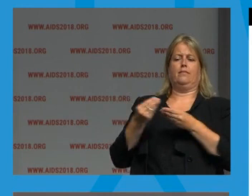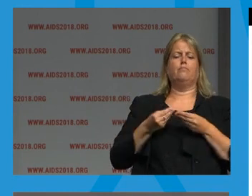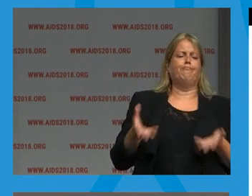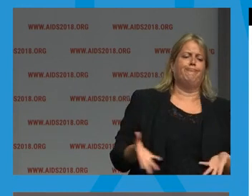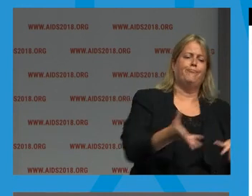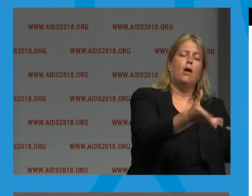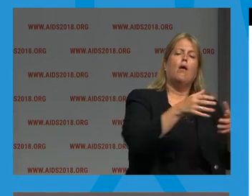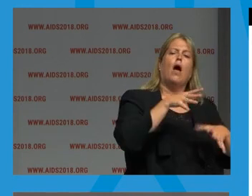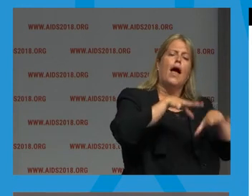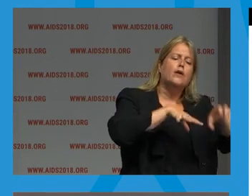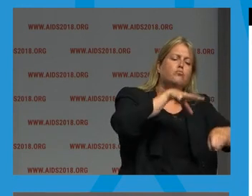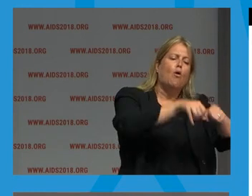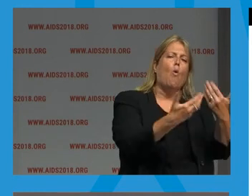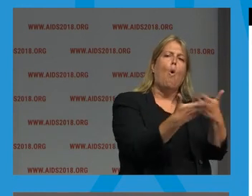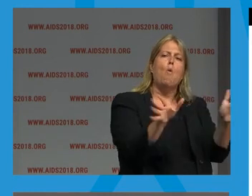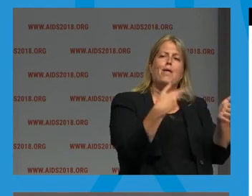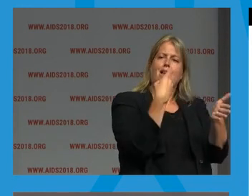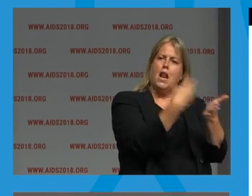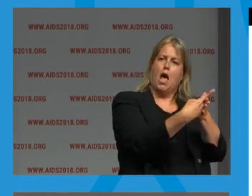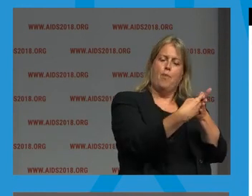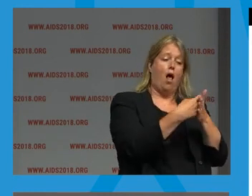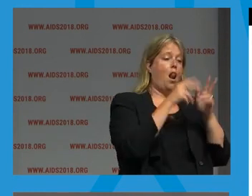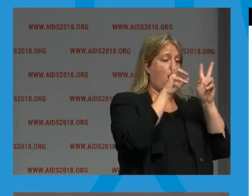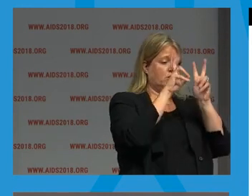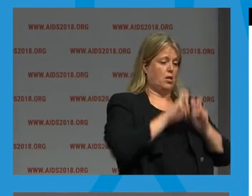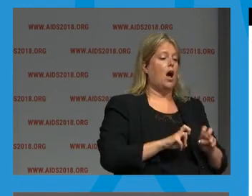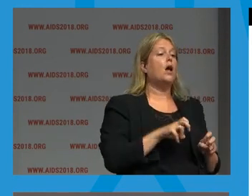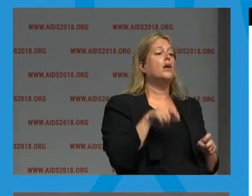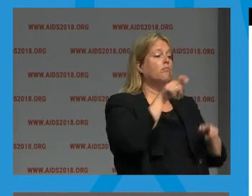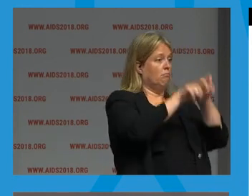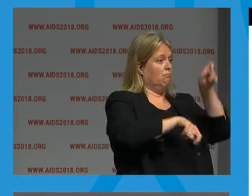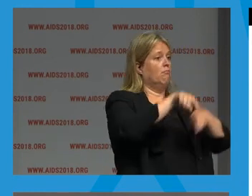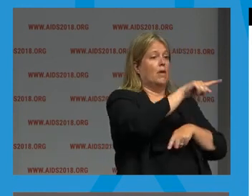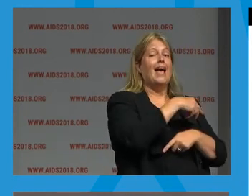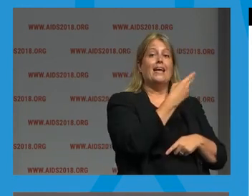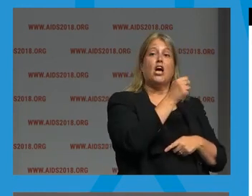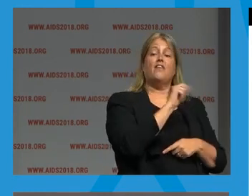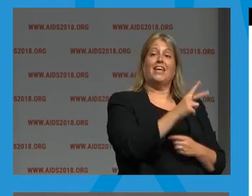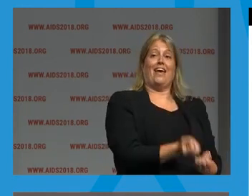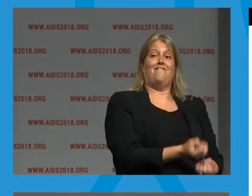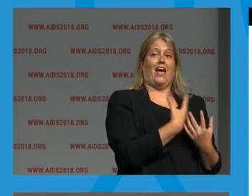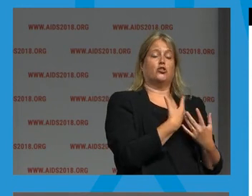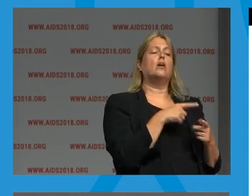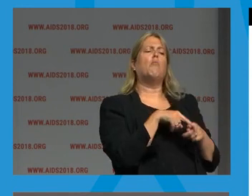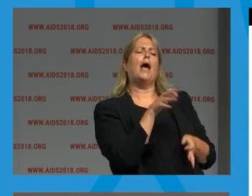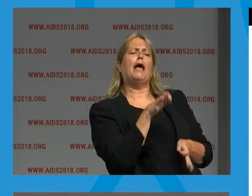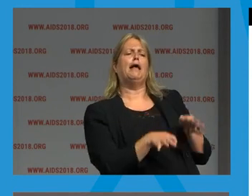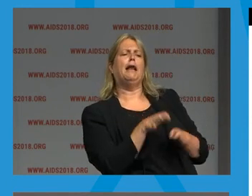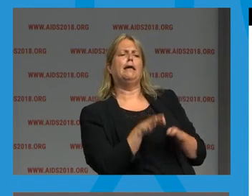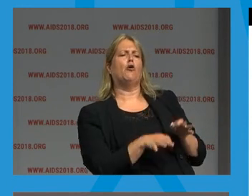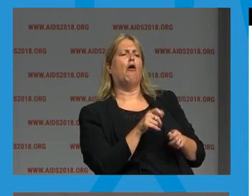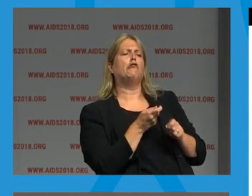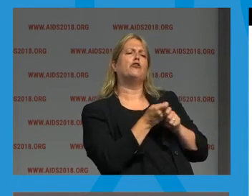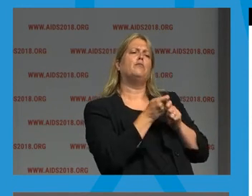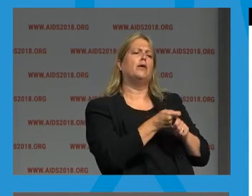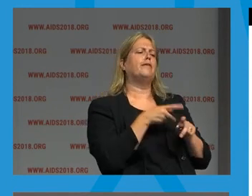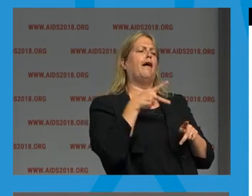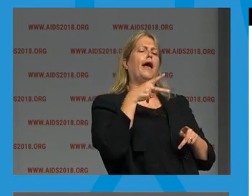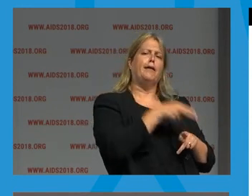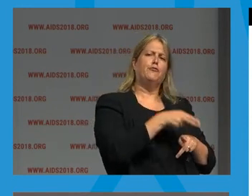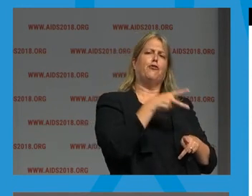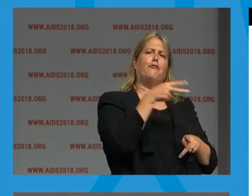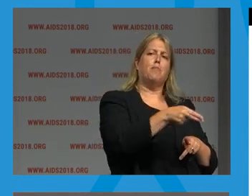study in subjects with HIV infection who would then undergo analytical treatment interruption.